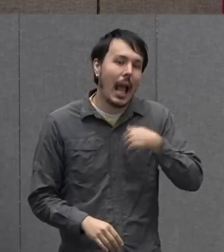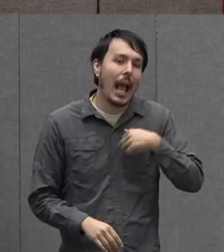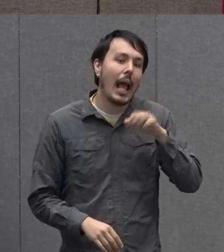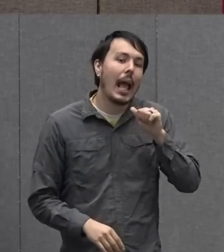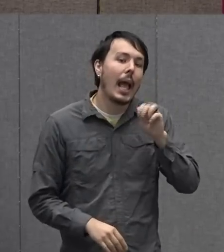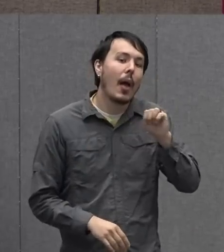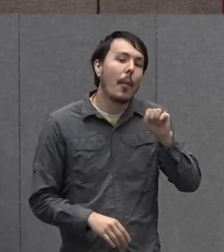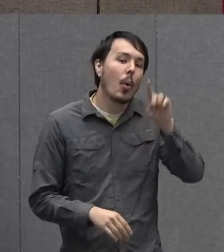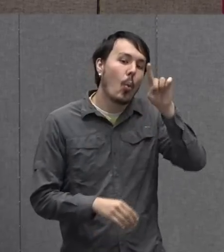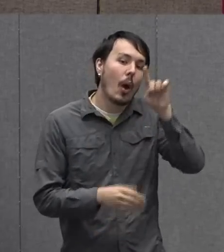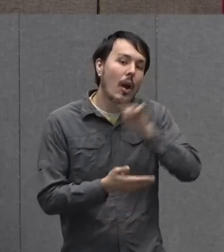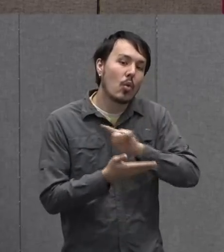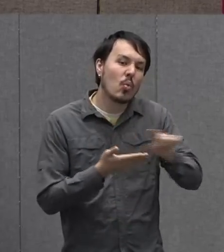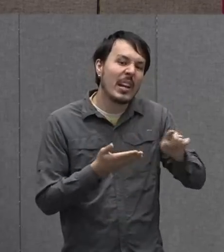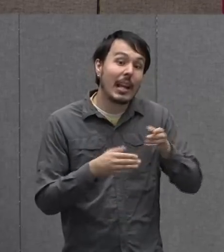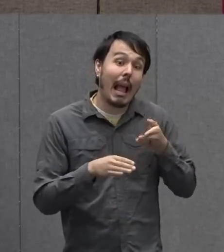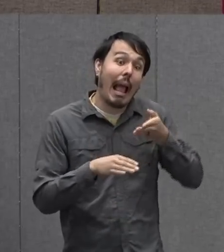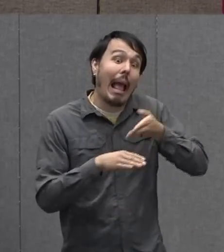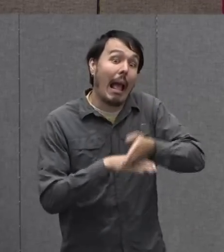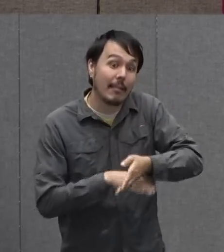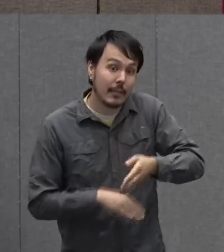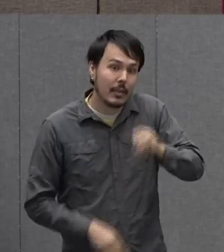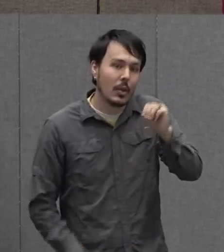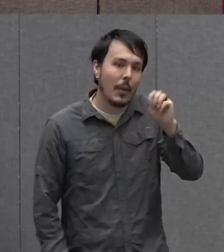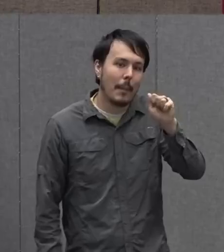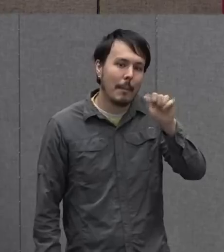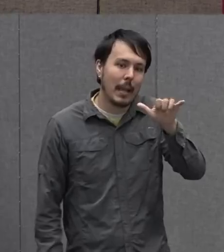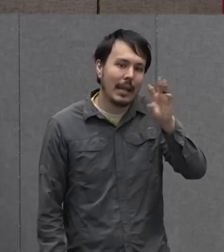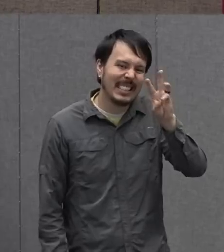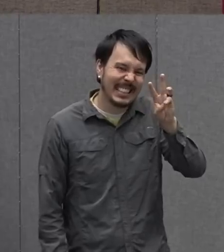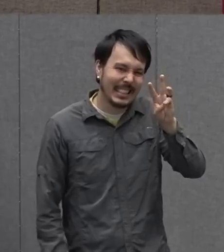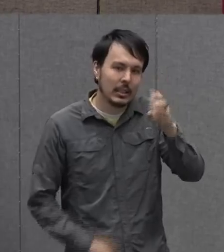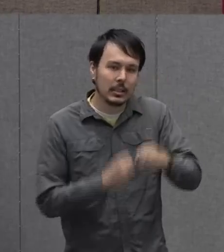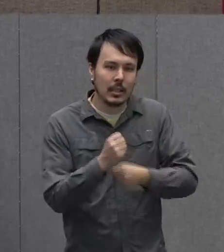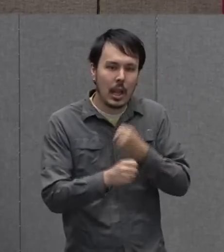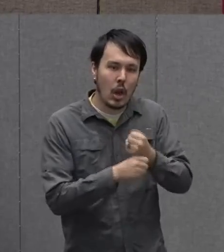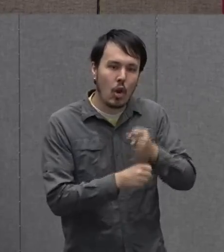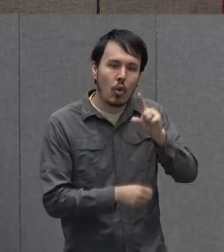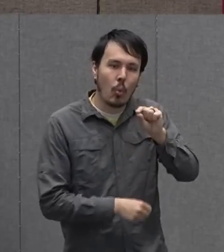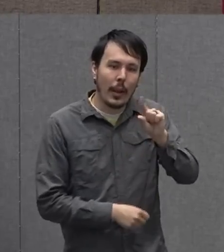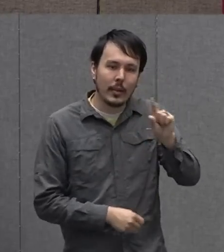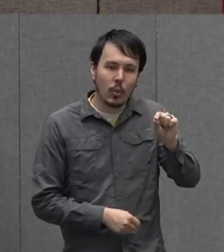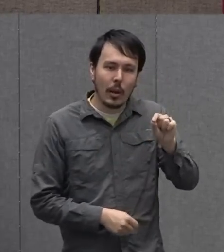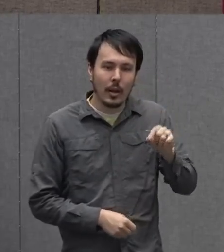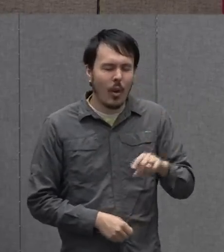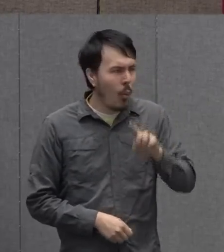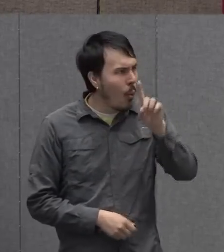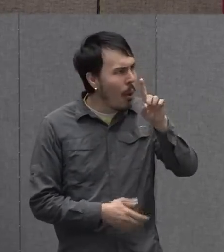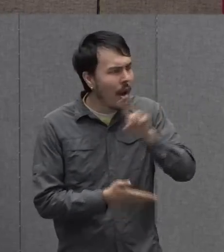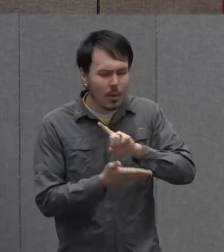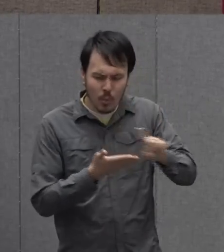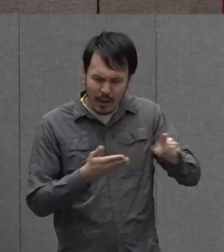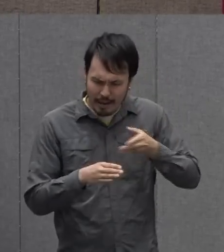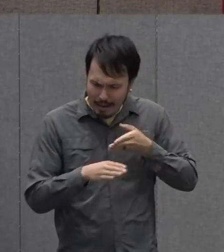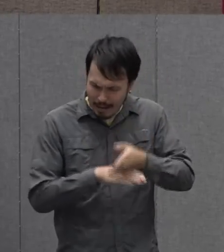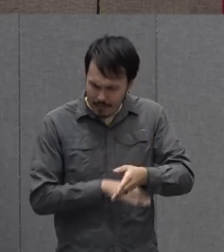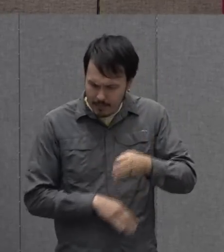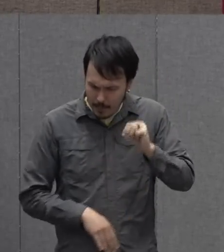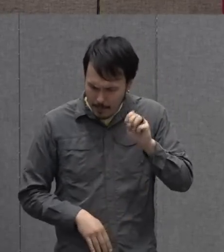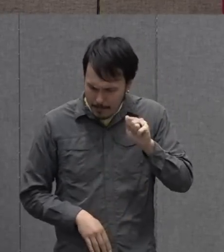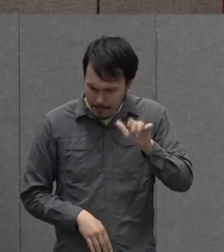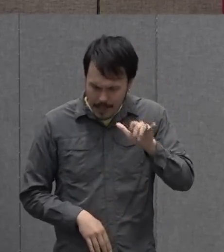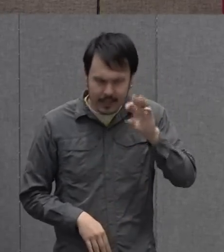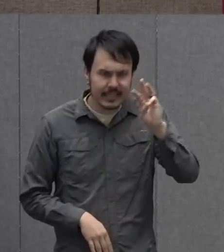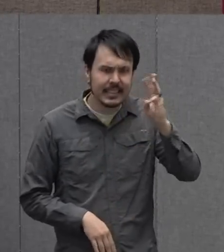after May 6th, 2020. I am 1 week after May